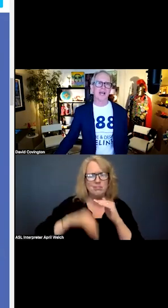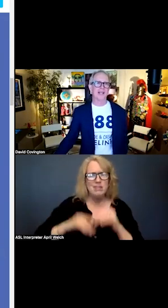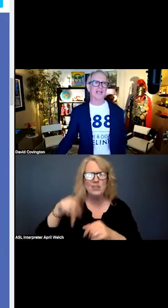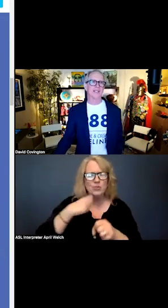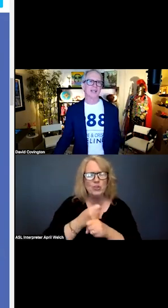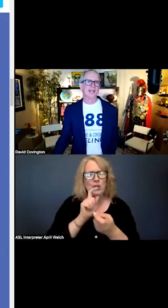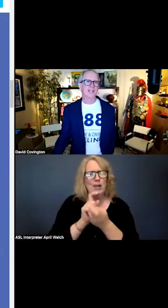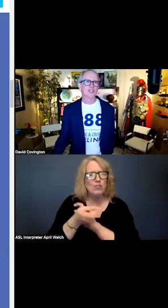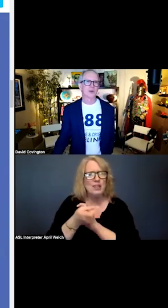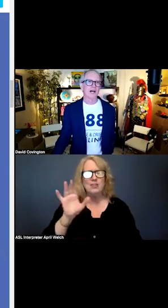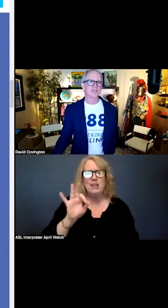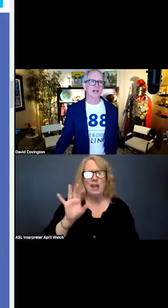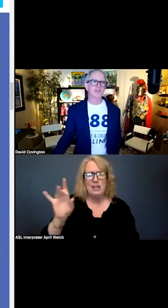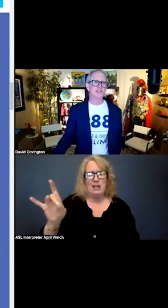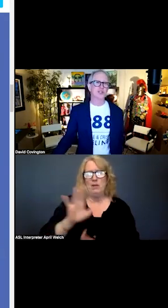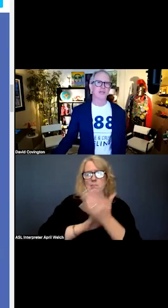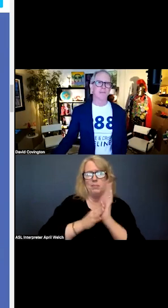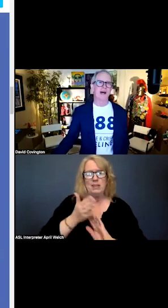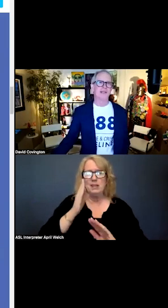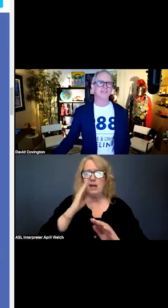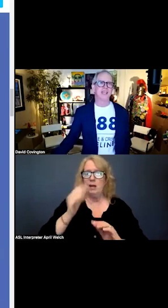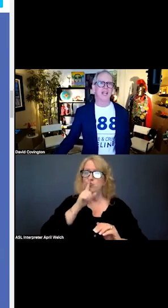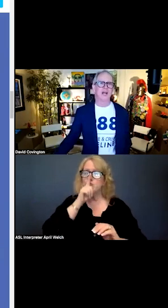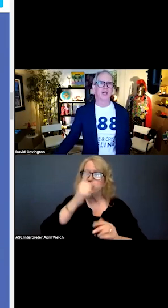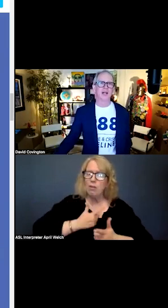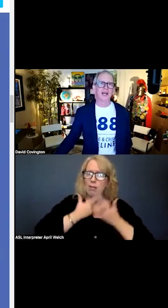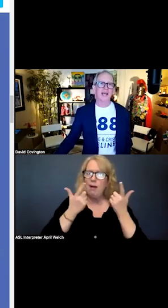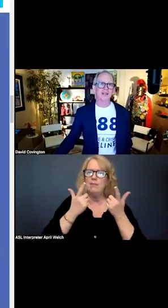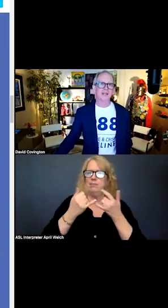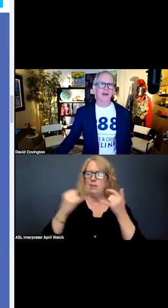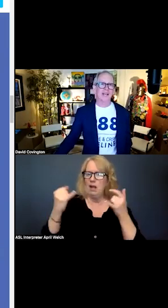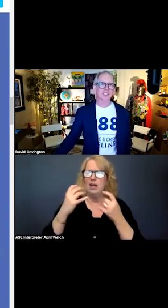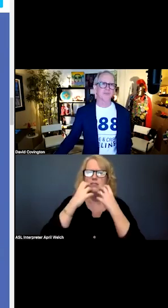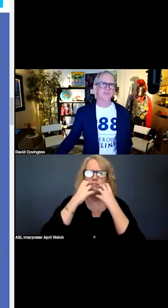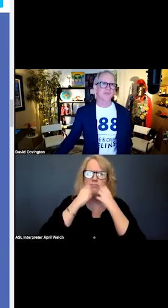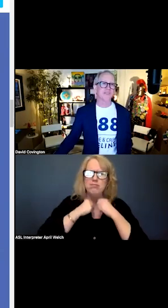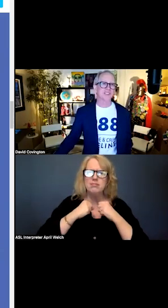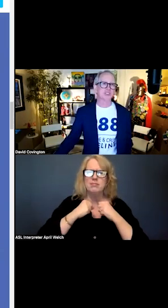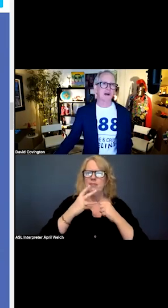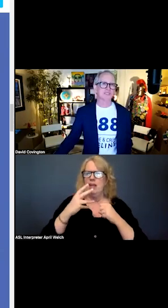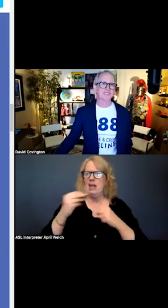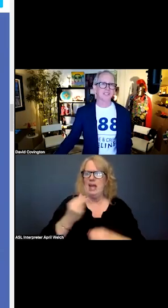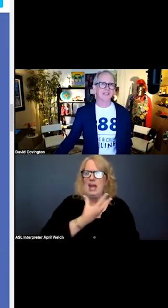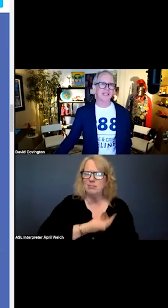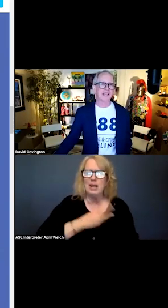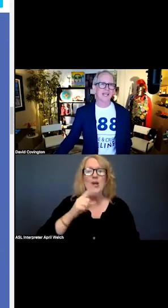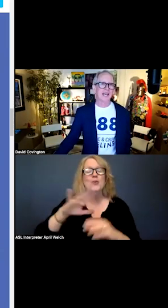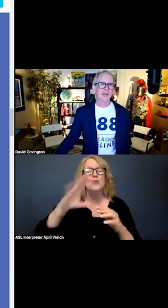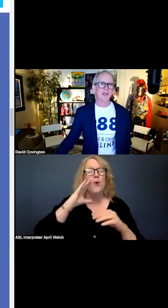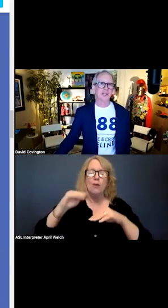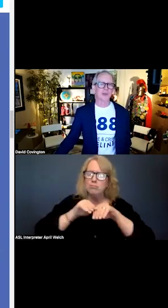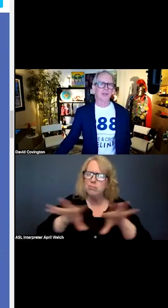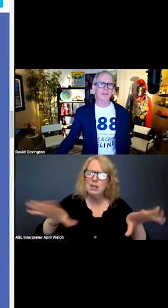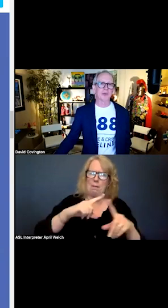shape 988 into a lifeline that truly embodies care and compassion. Your infectious positivity